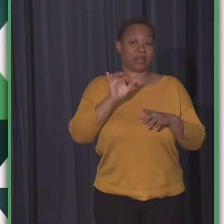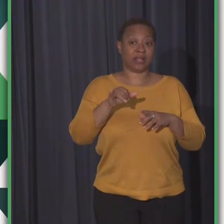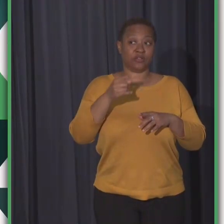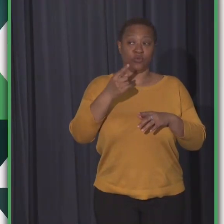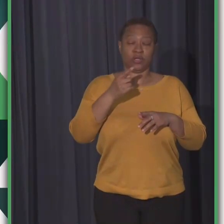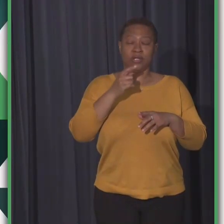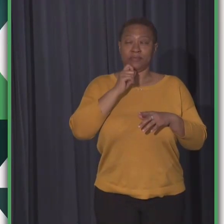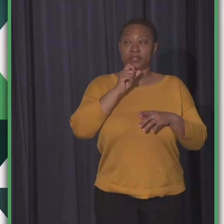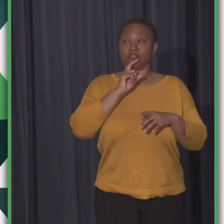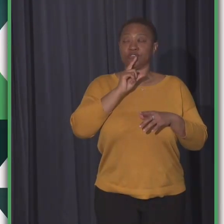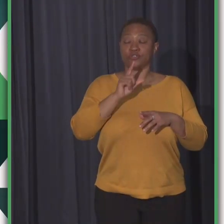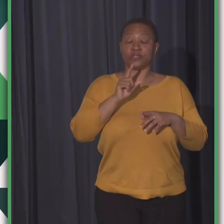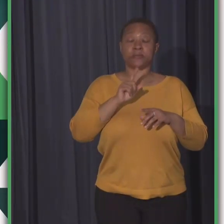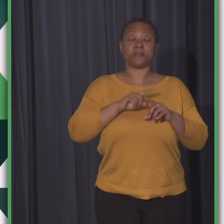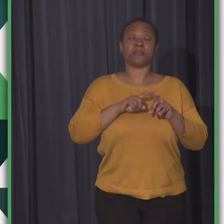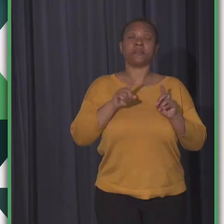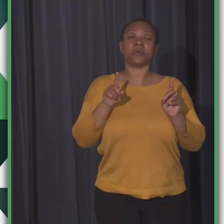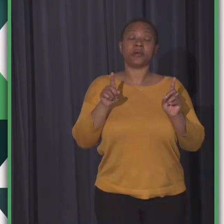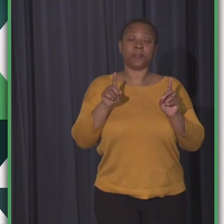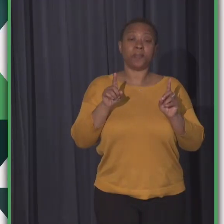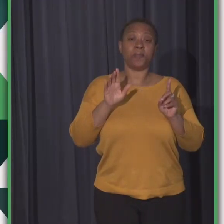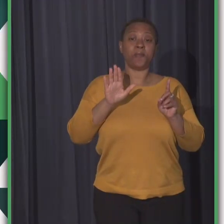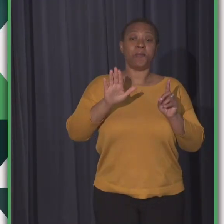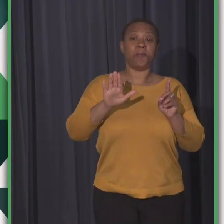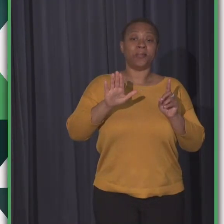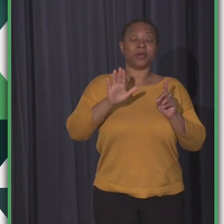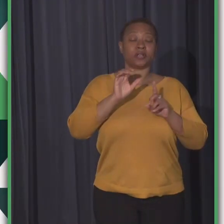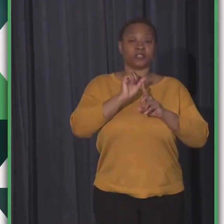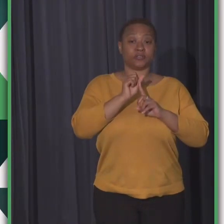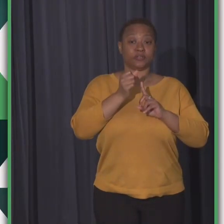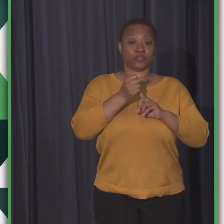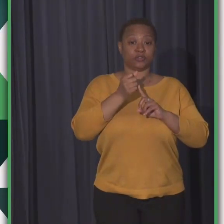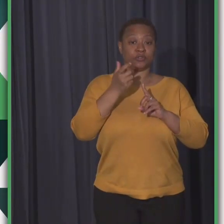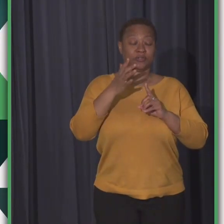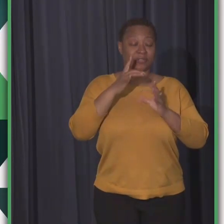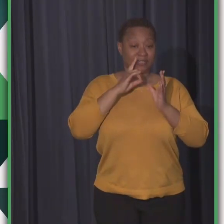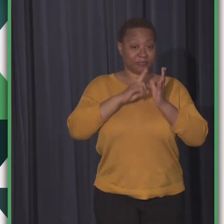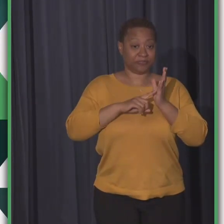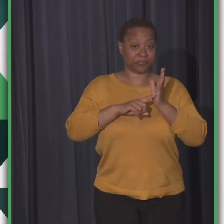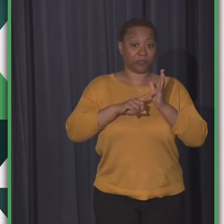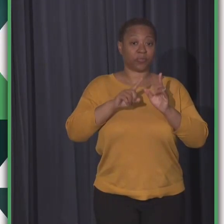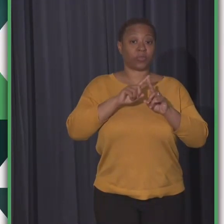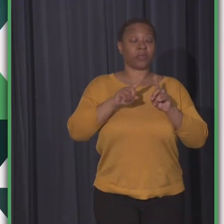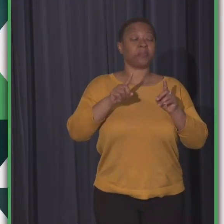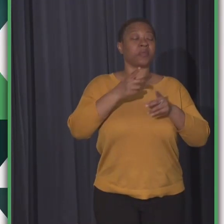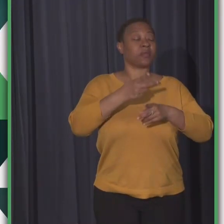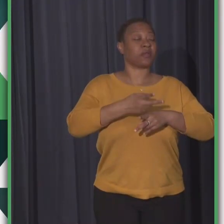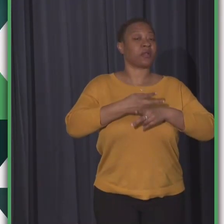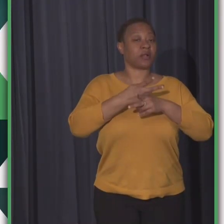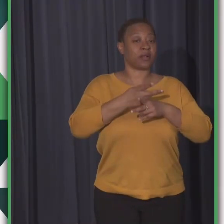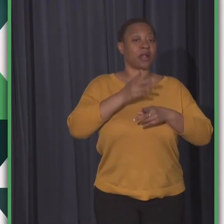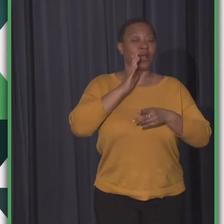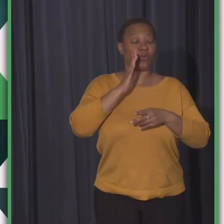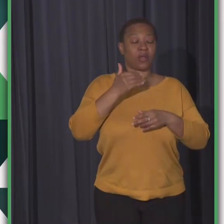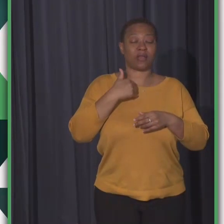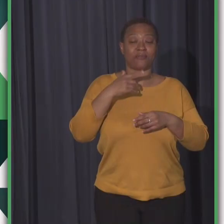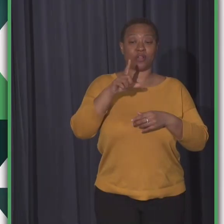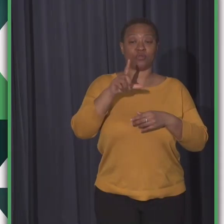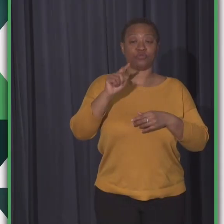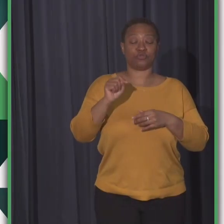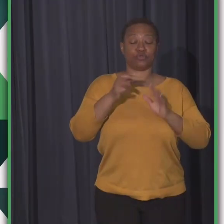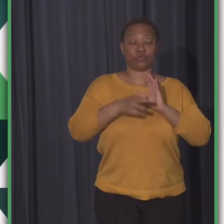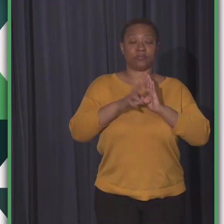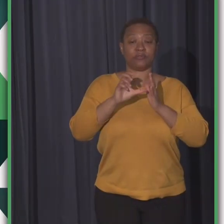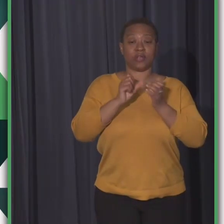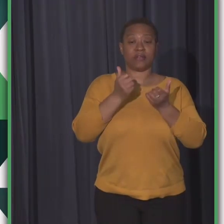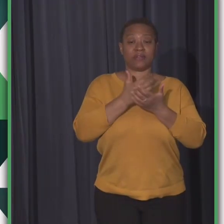certain. And her matter was looked into, but out of an abundance of caution, I'll have the lieutenant review everything one more